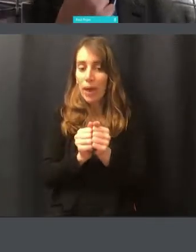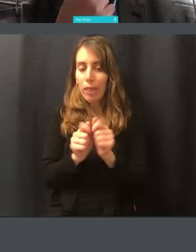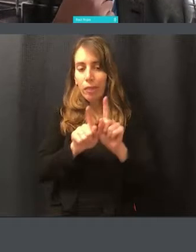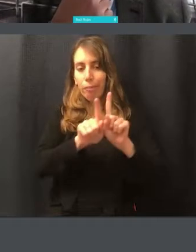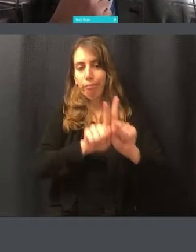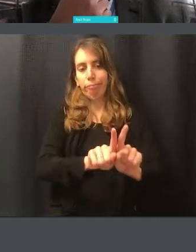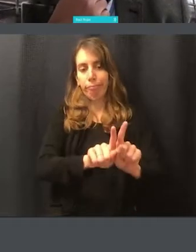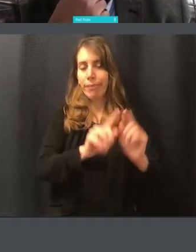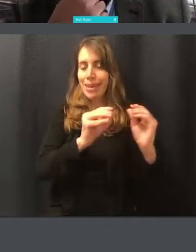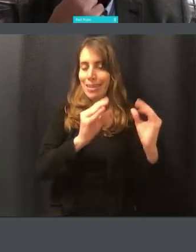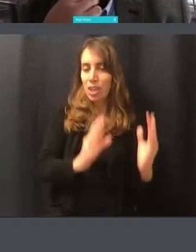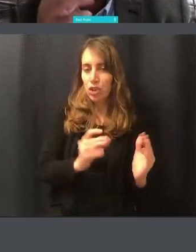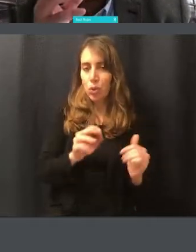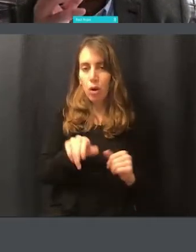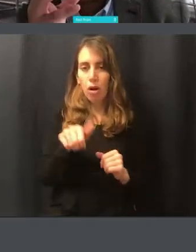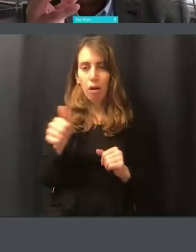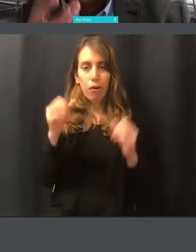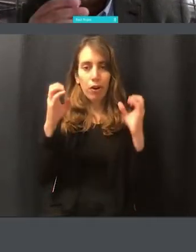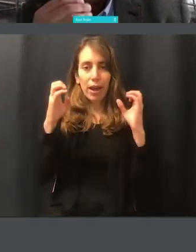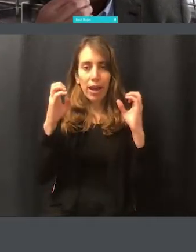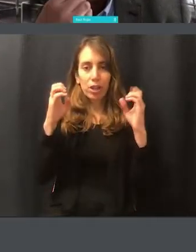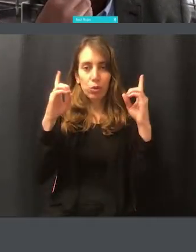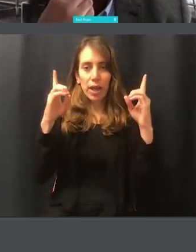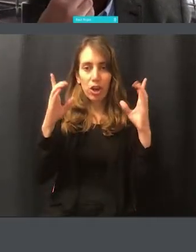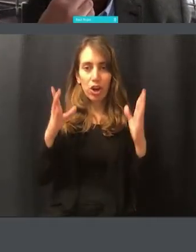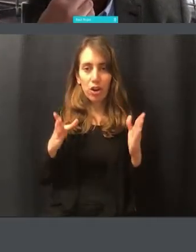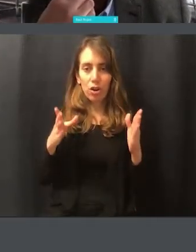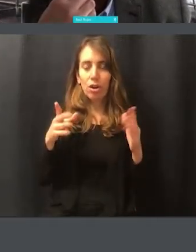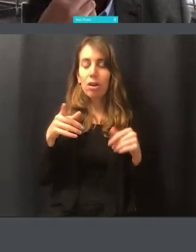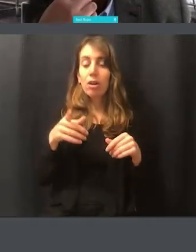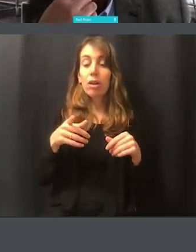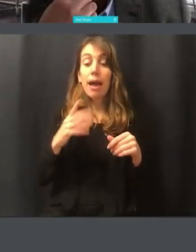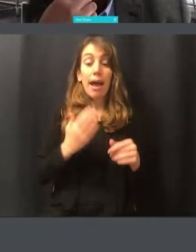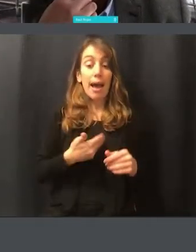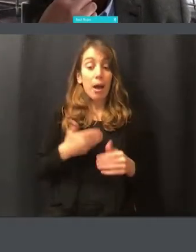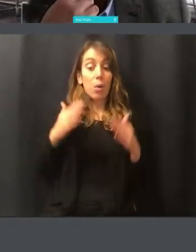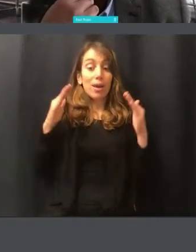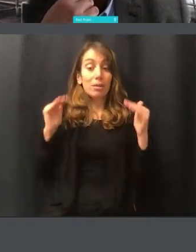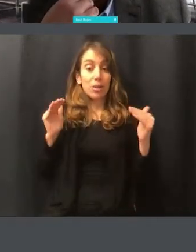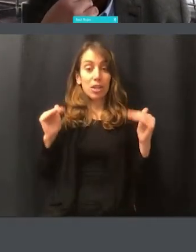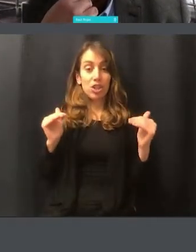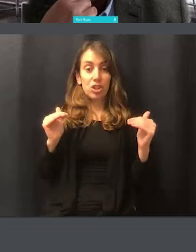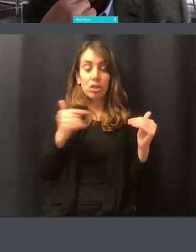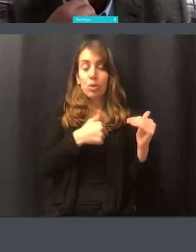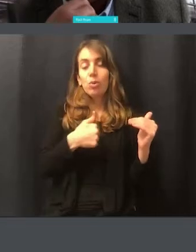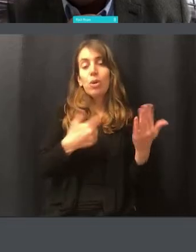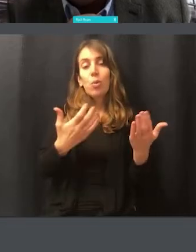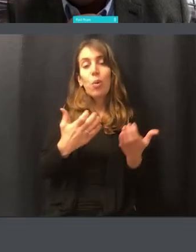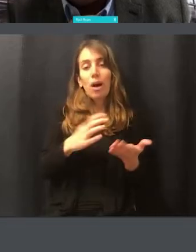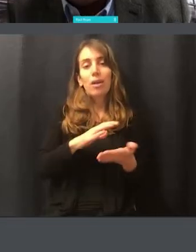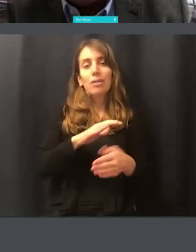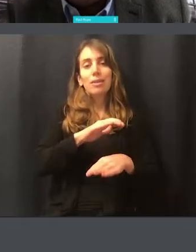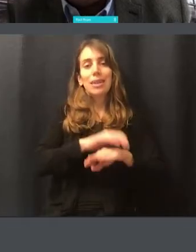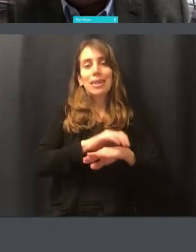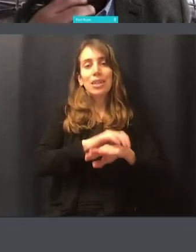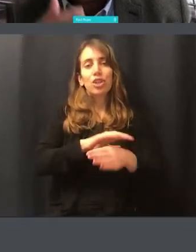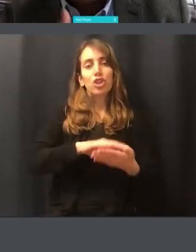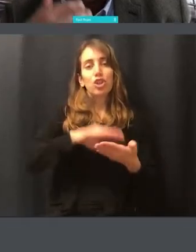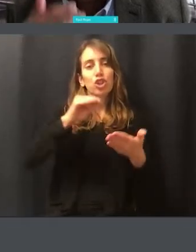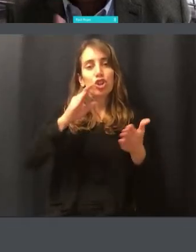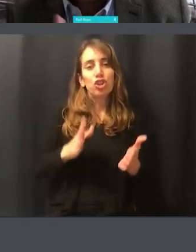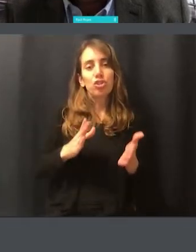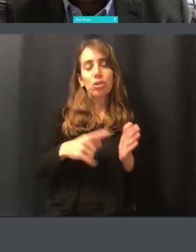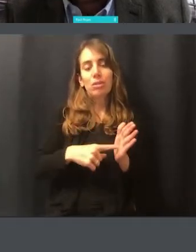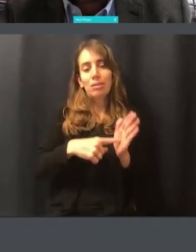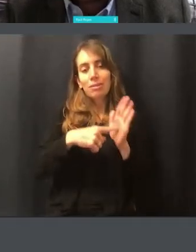educators, which is really the expectation is we want English learners to essentially